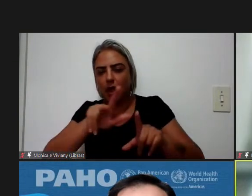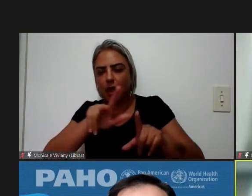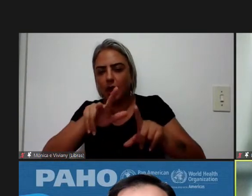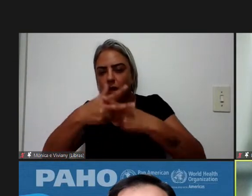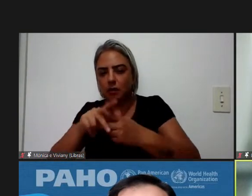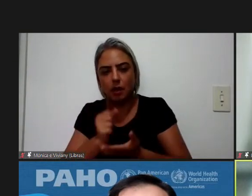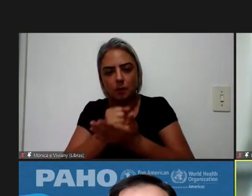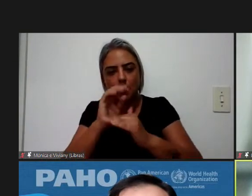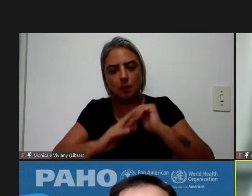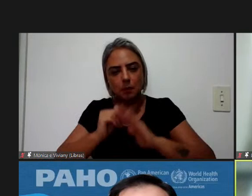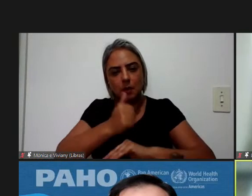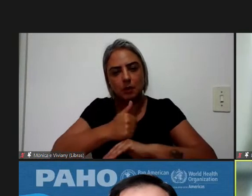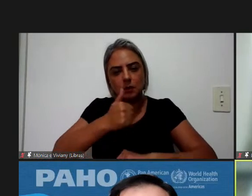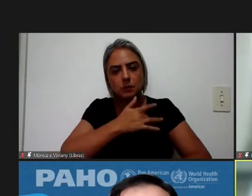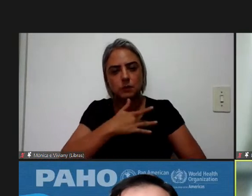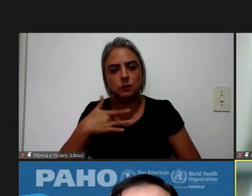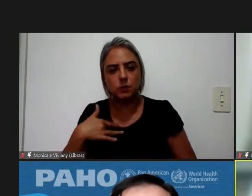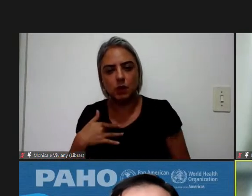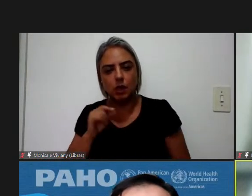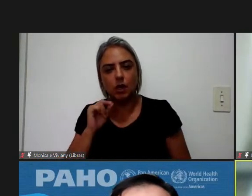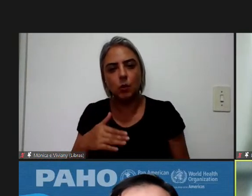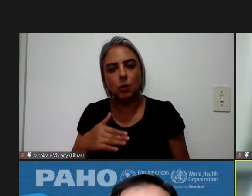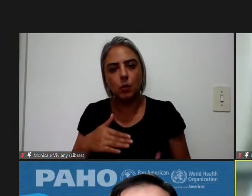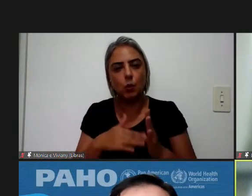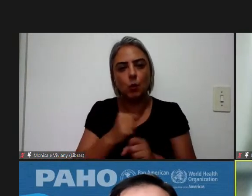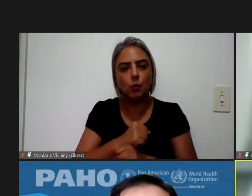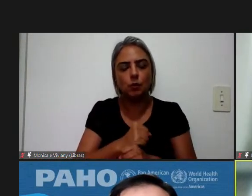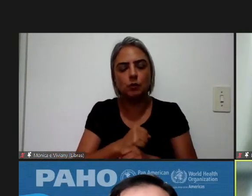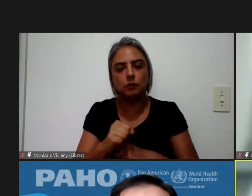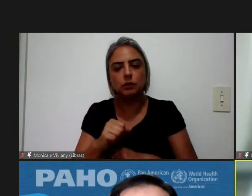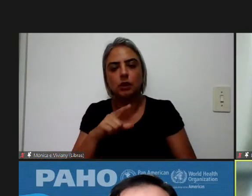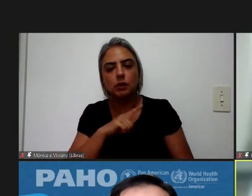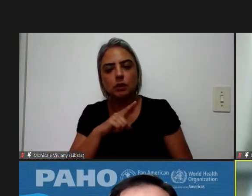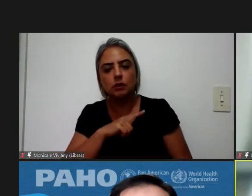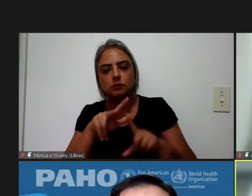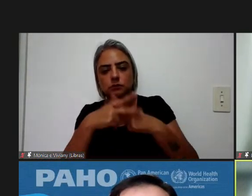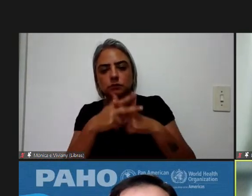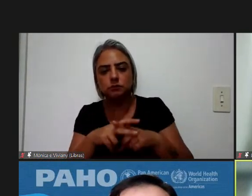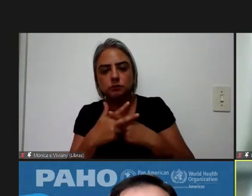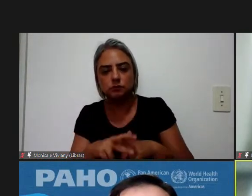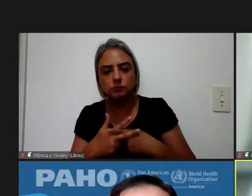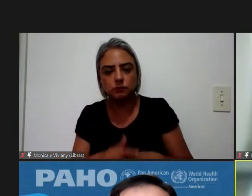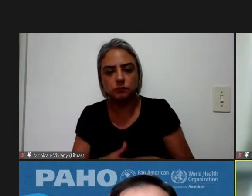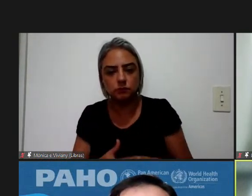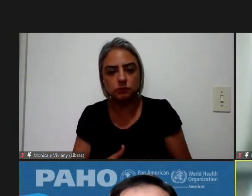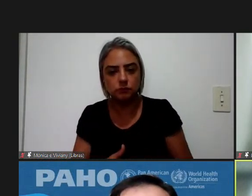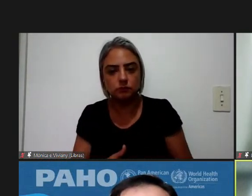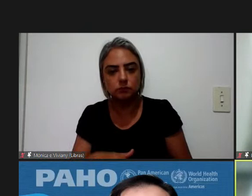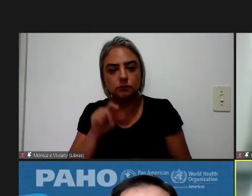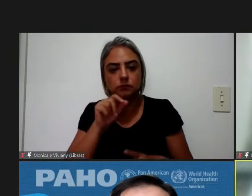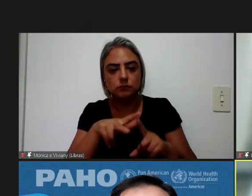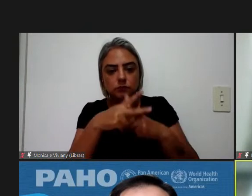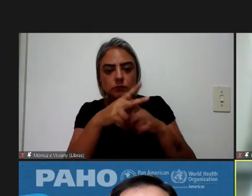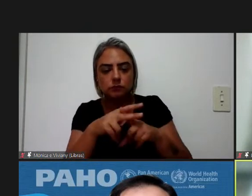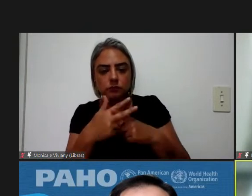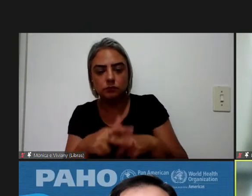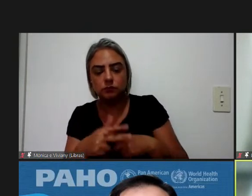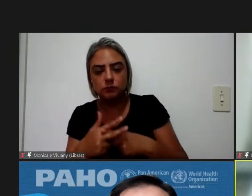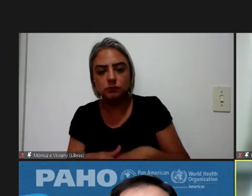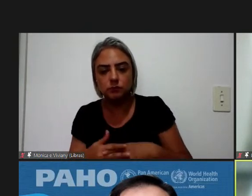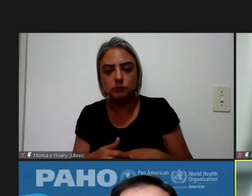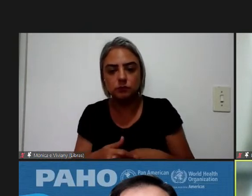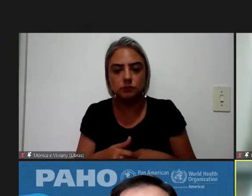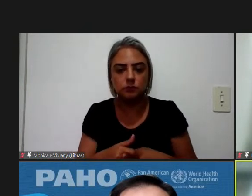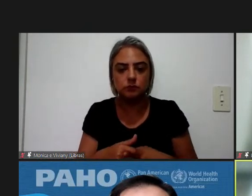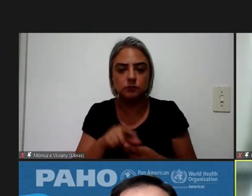we have several tools to support the workforce. And in the last year, we have make